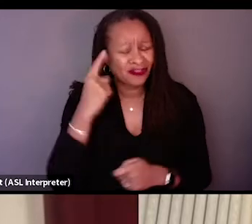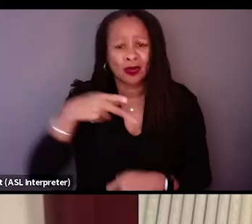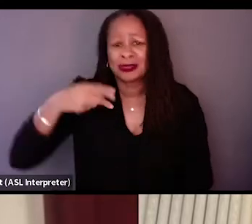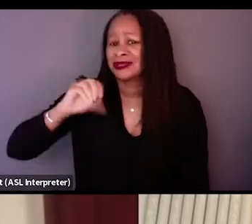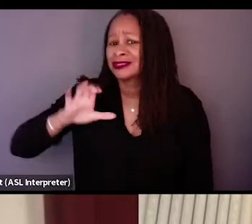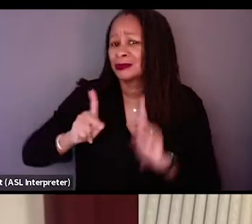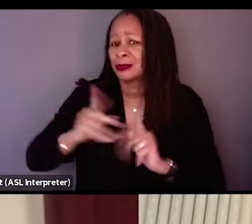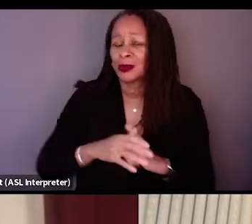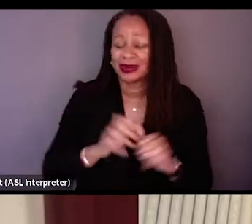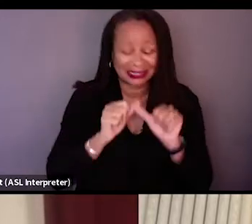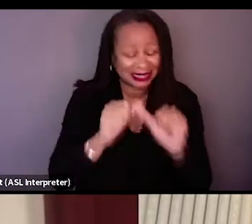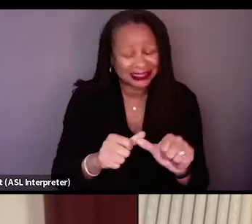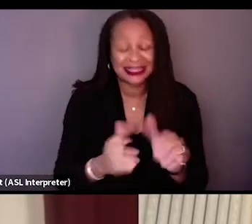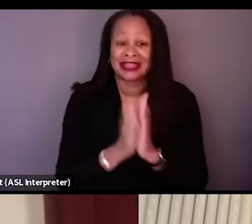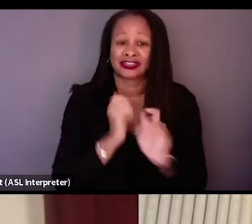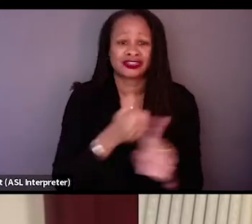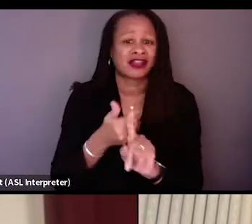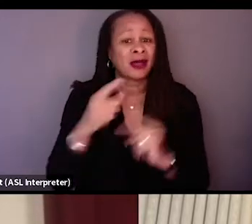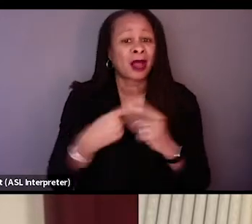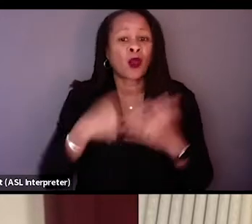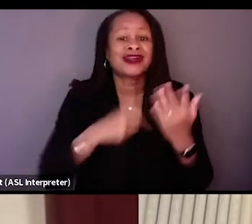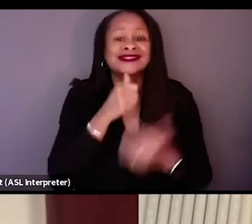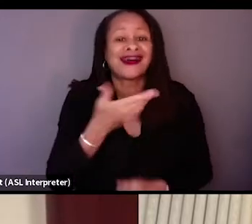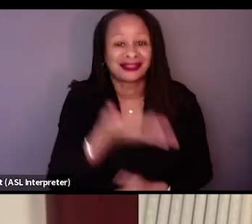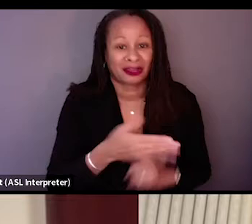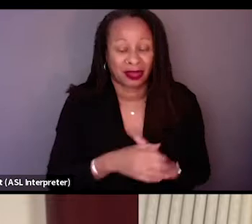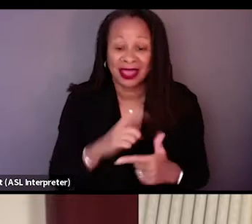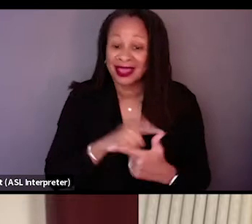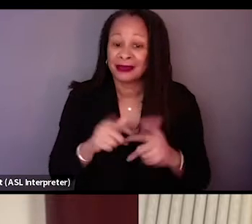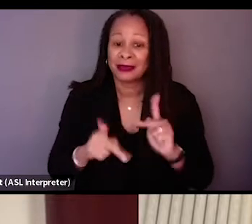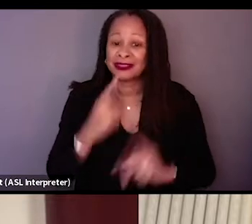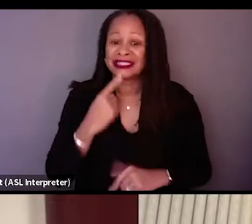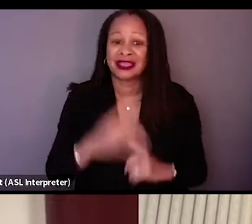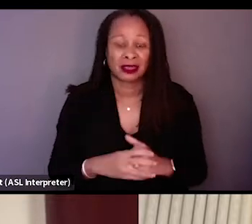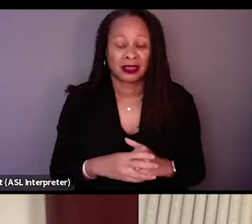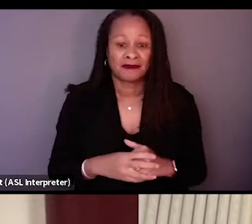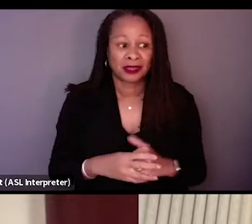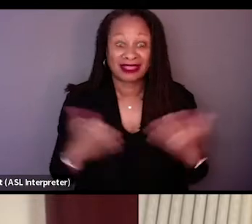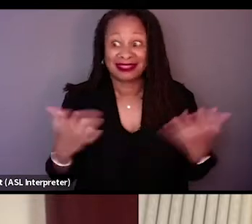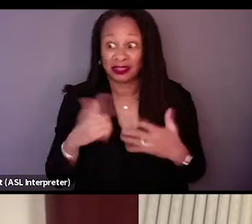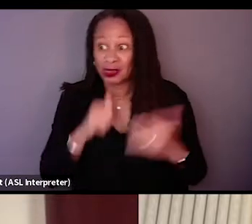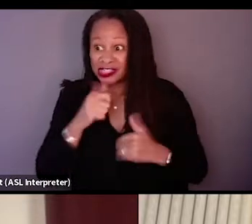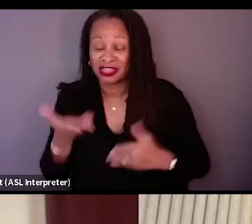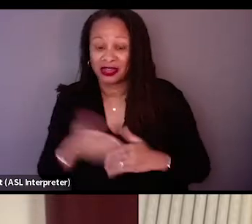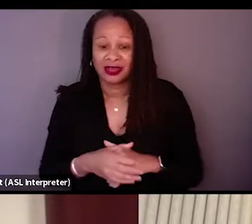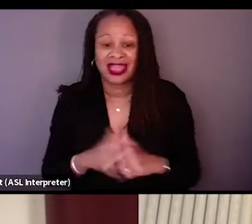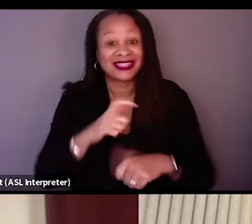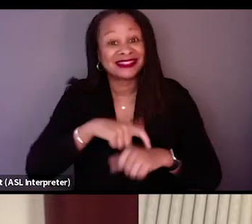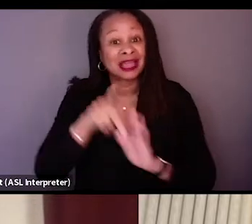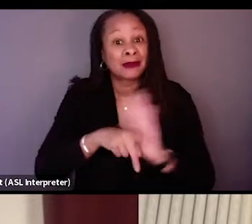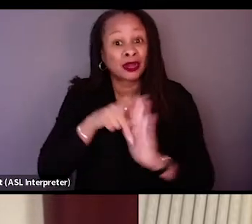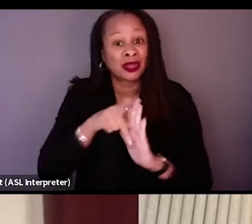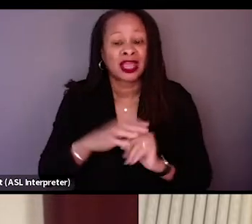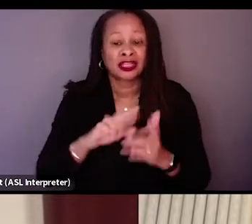asking ourselves about what is not there. And then people were saying, well, this is what was not there. Then that era was starting